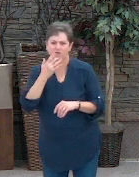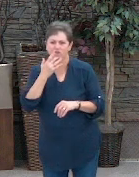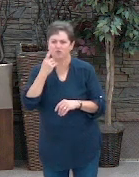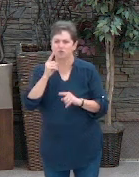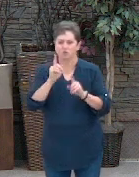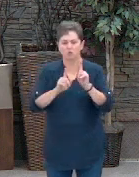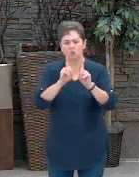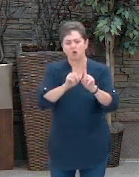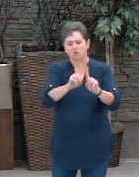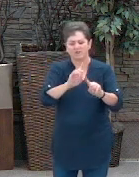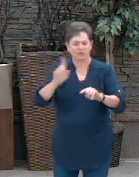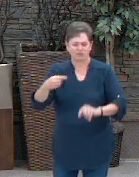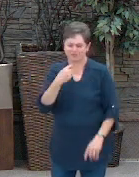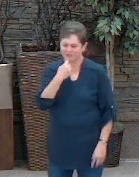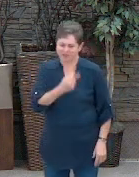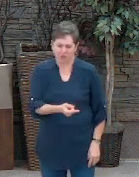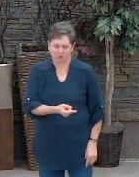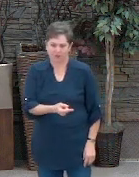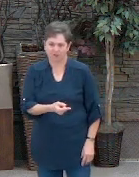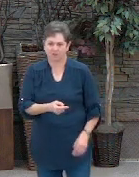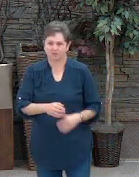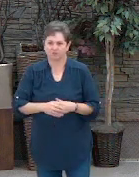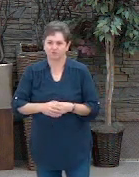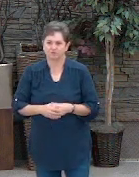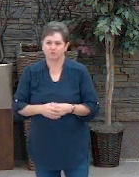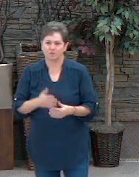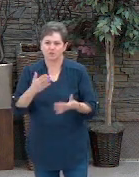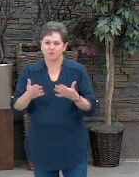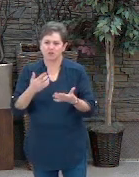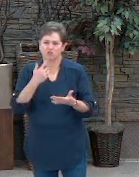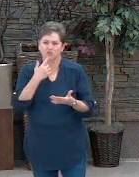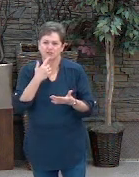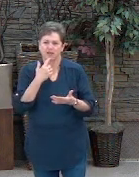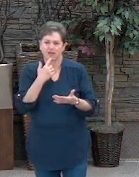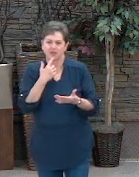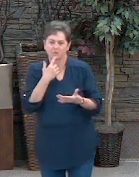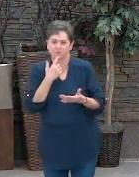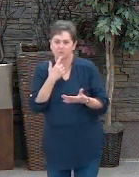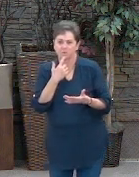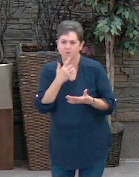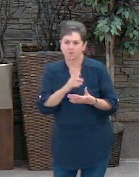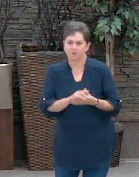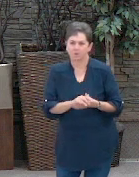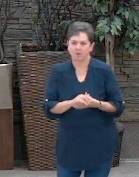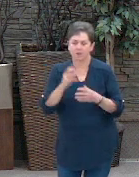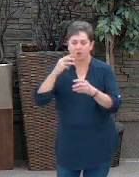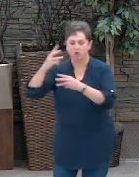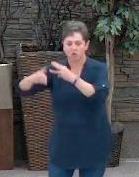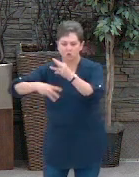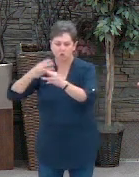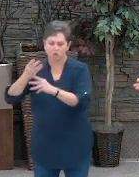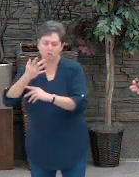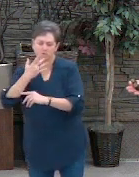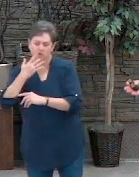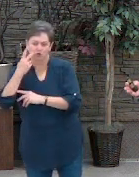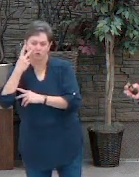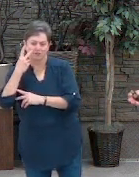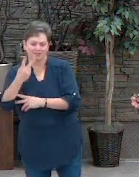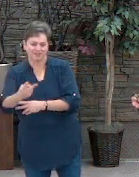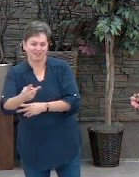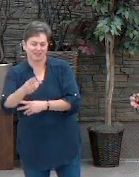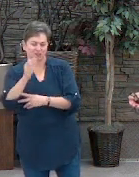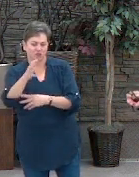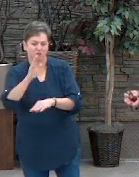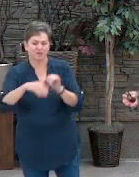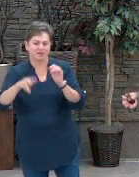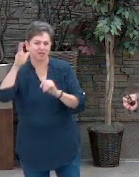me than merely tell the way. Maybe I should say, the world would rather see a sermon than hear one